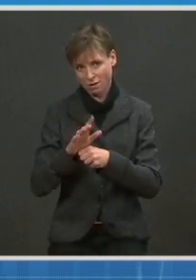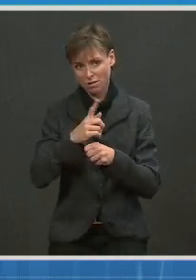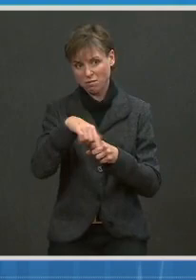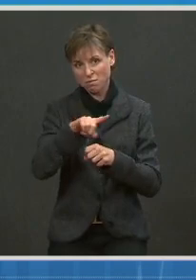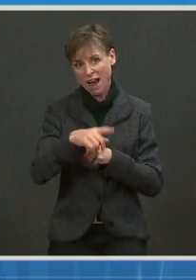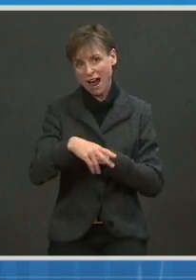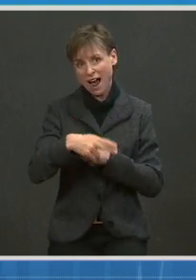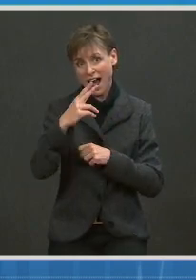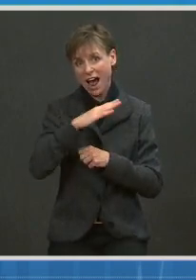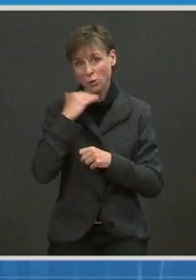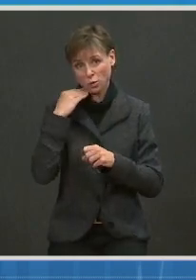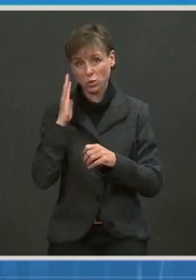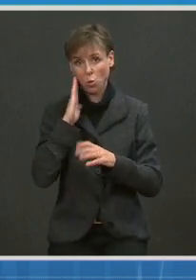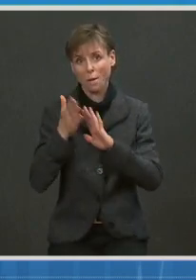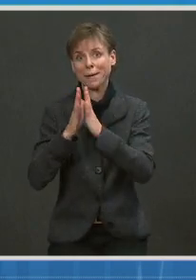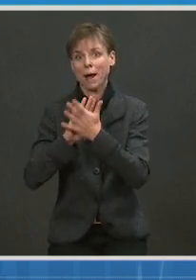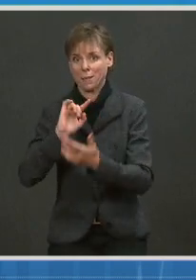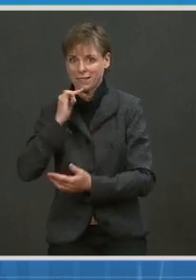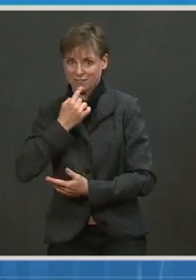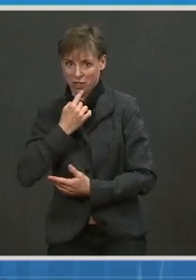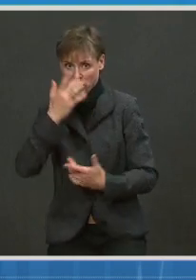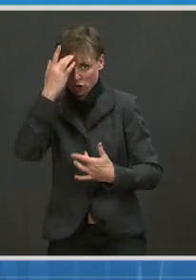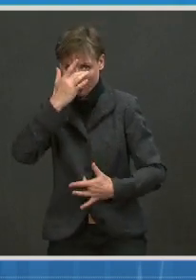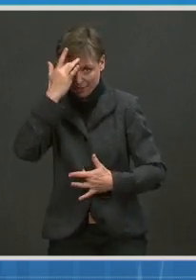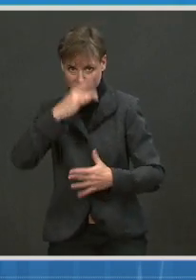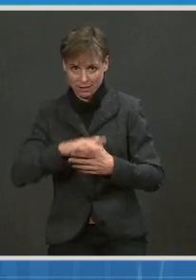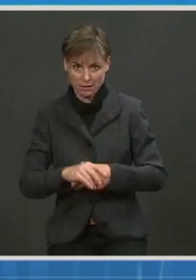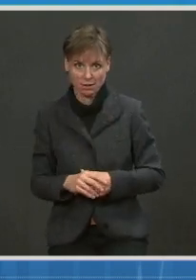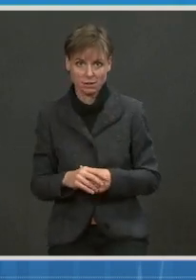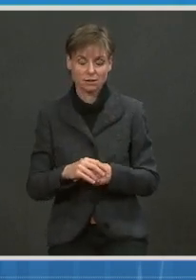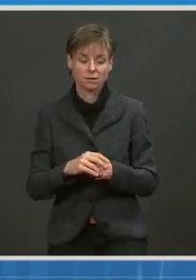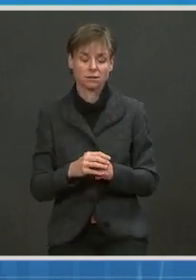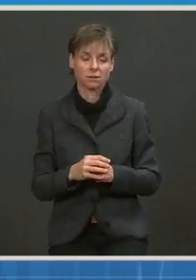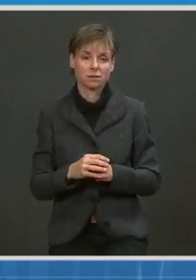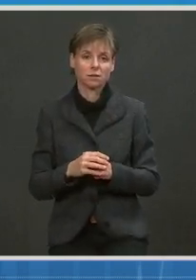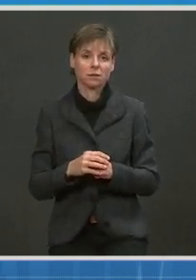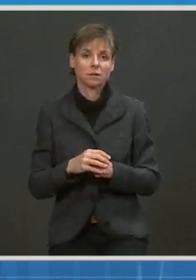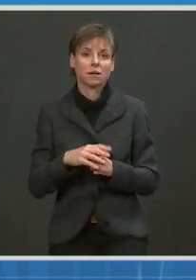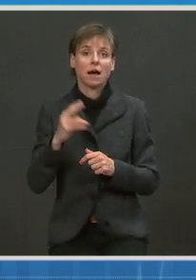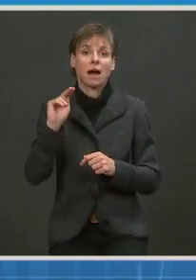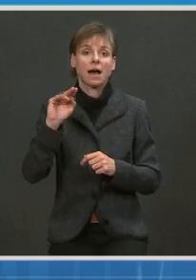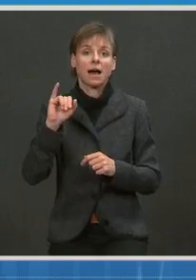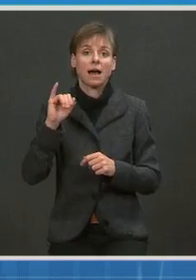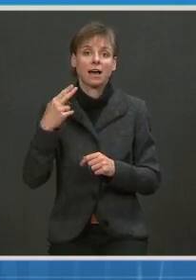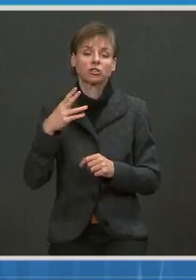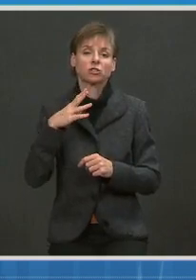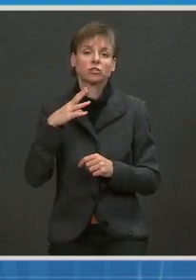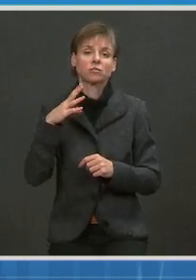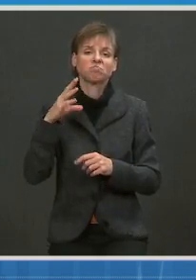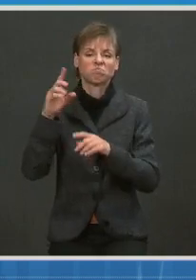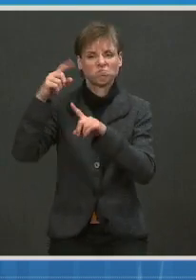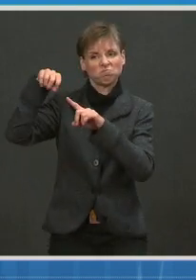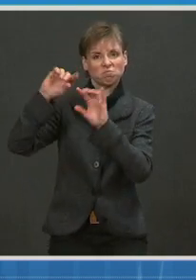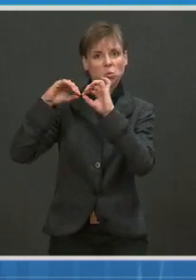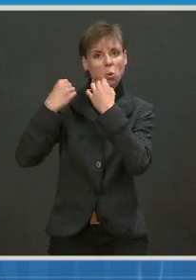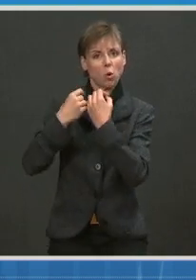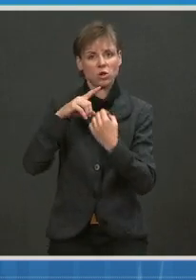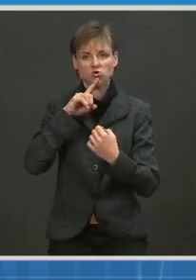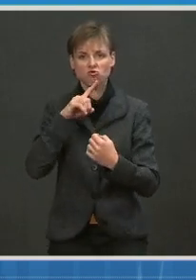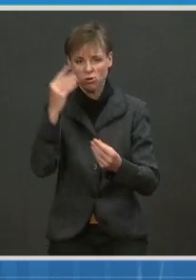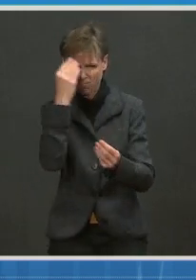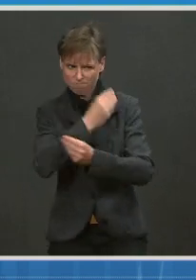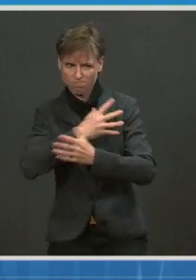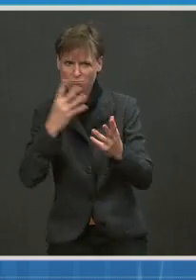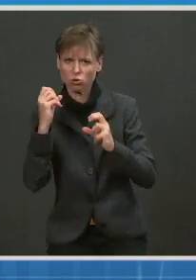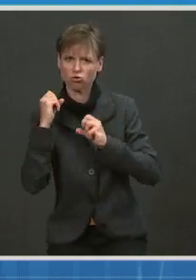progression to severe disease. So these recommendations by the NIH and by IDSA send a really strong signal to